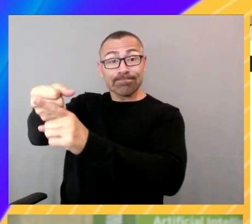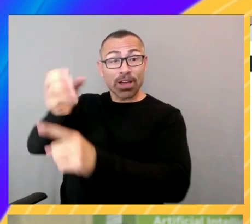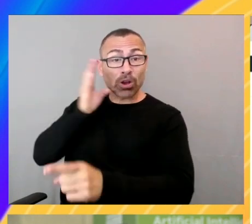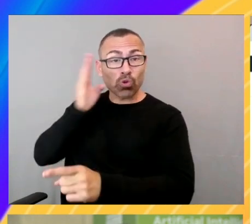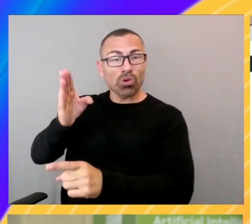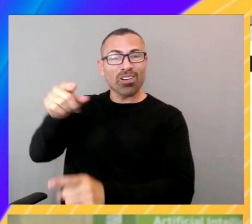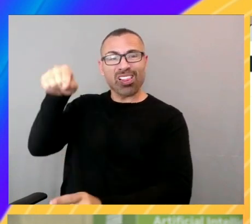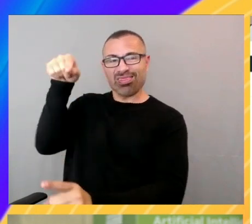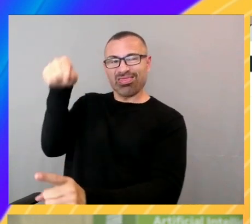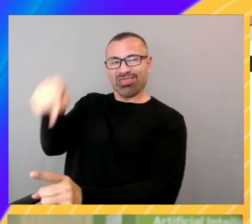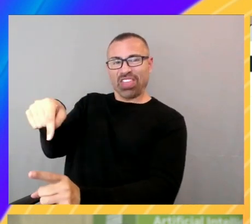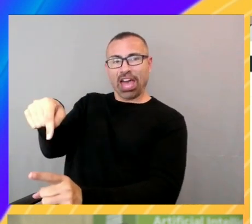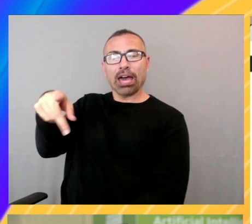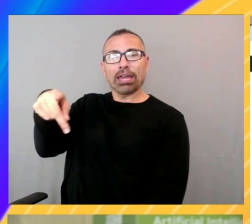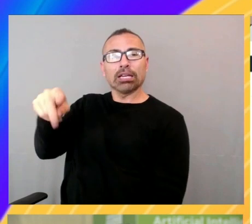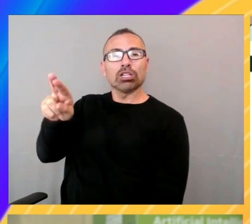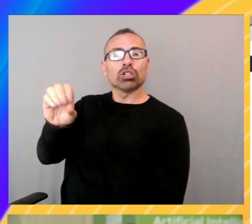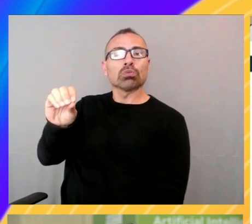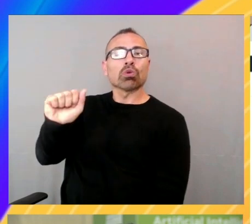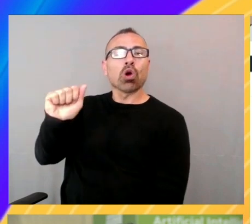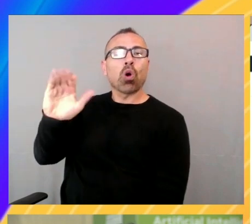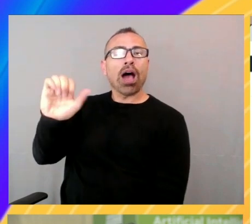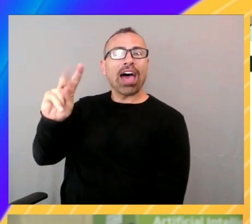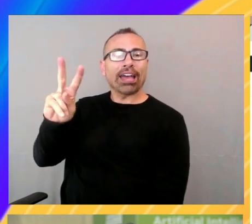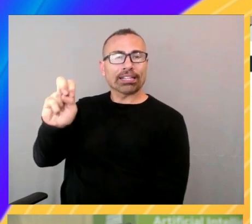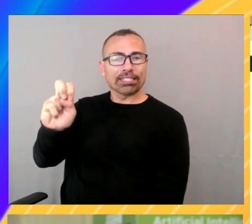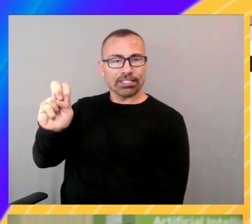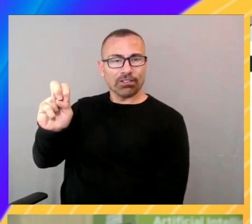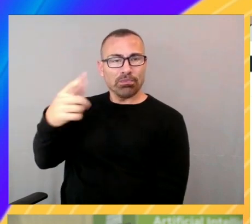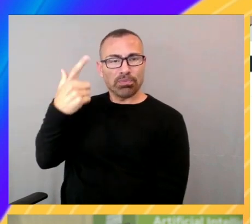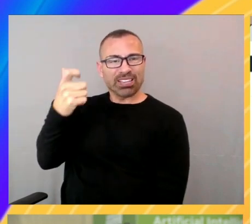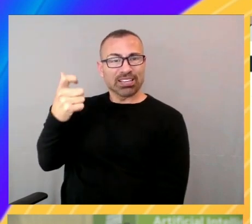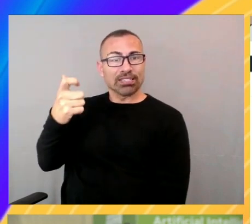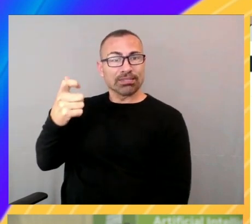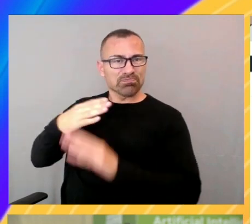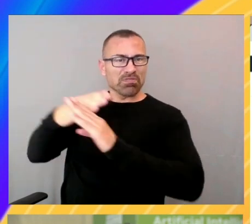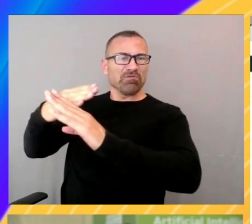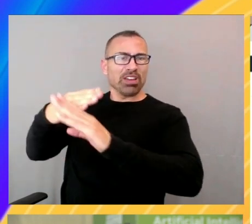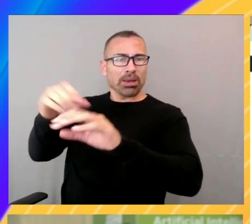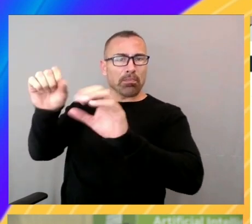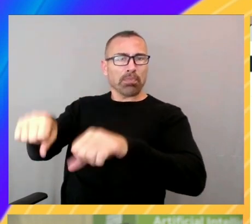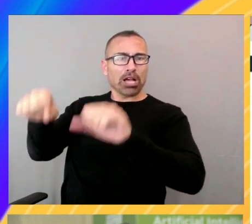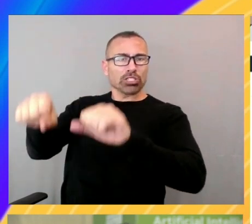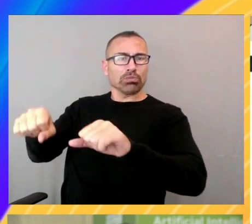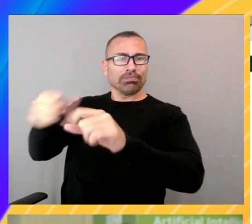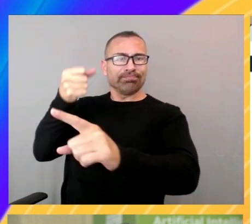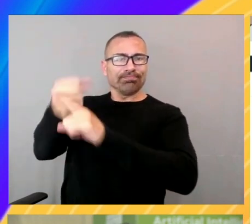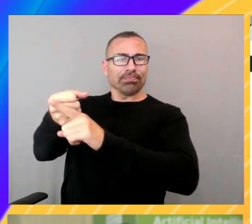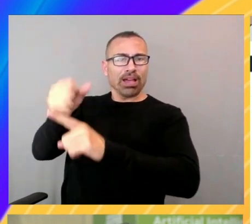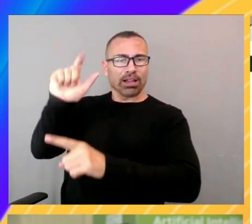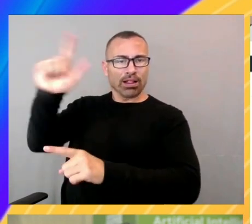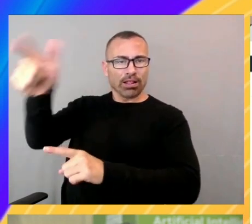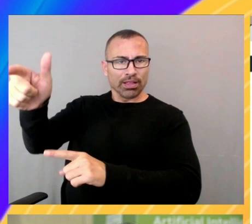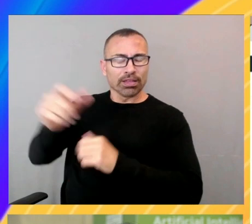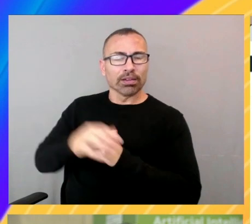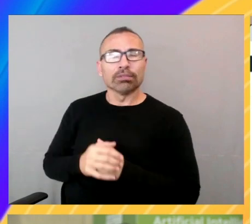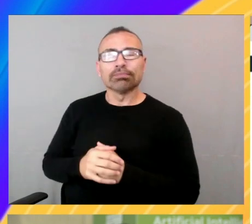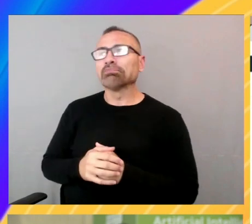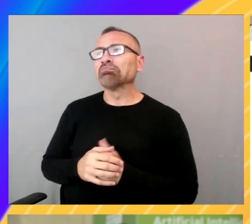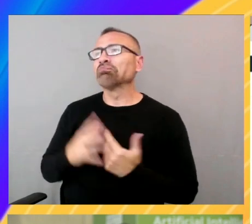the problem that could happen in the future, right? those are like such as like, you